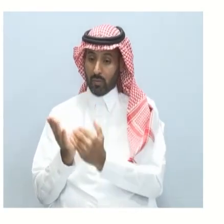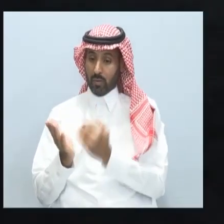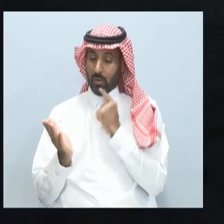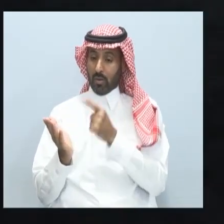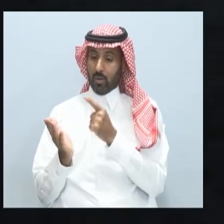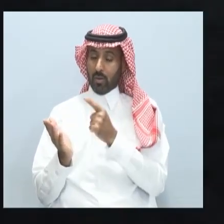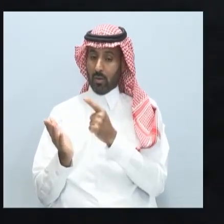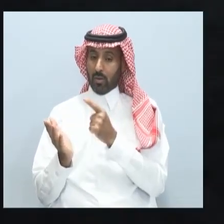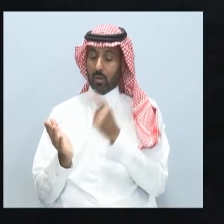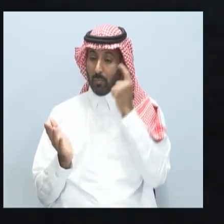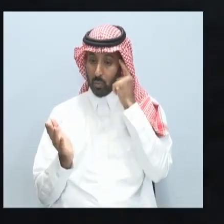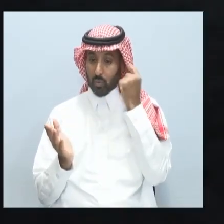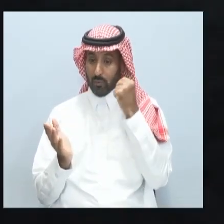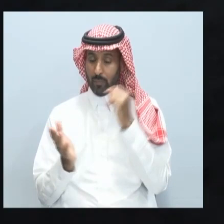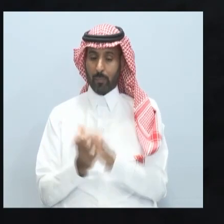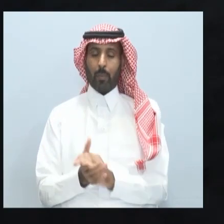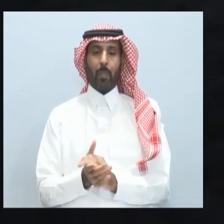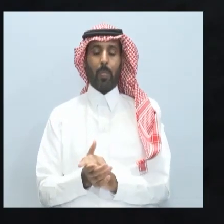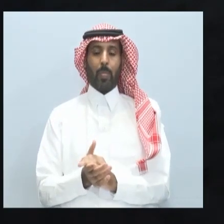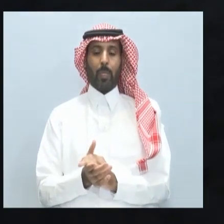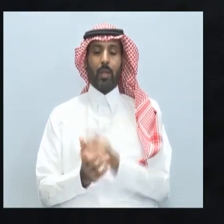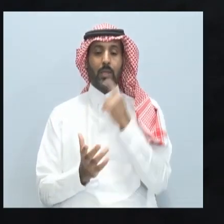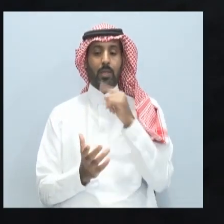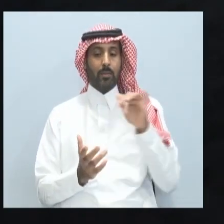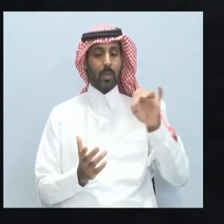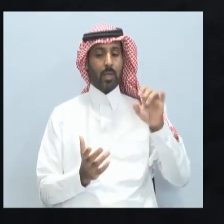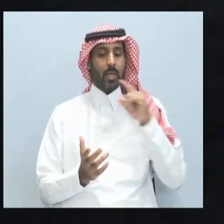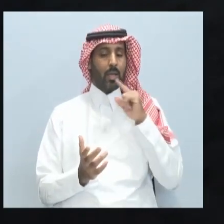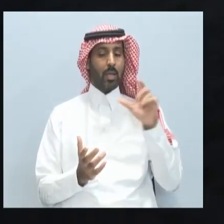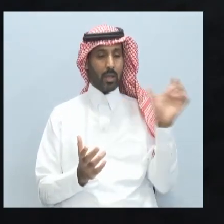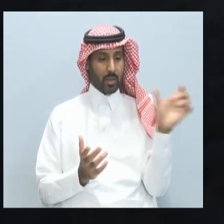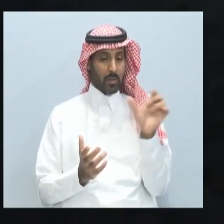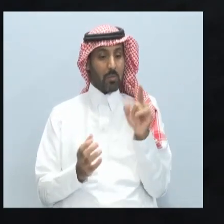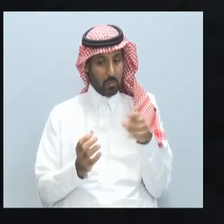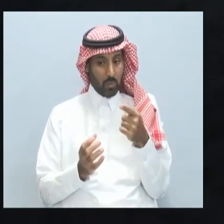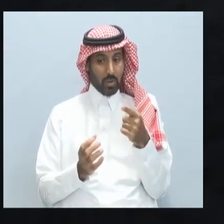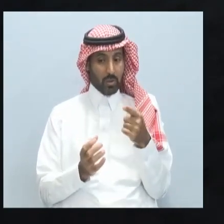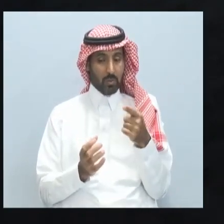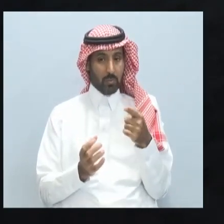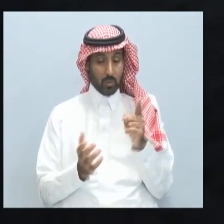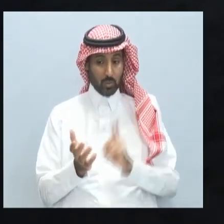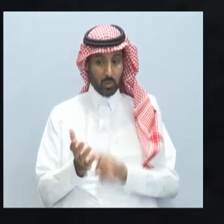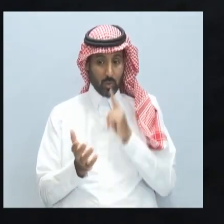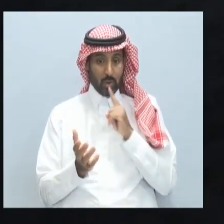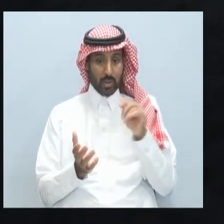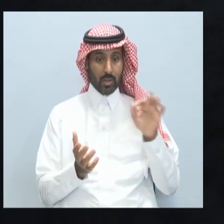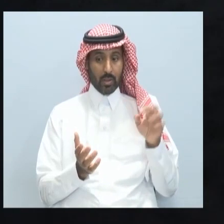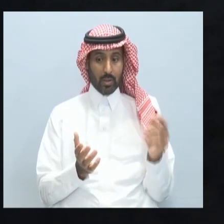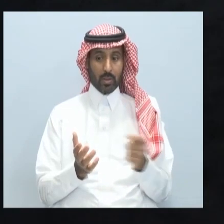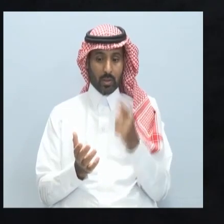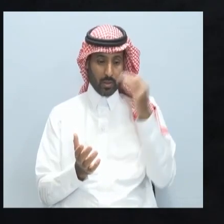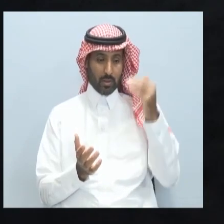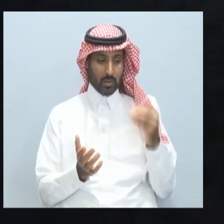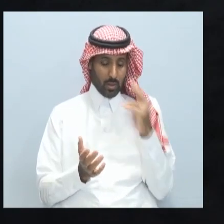you planned in your mind? Spelling. You have to make sure that your spelling is correct and just go and check